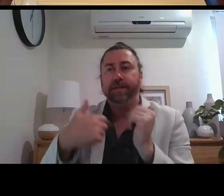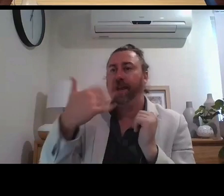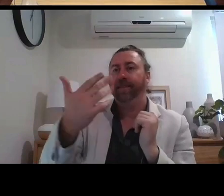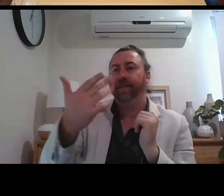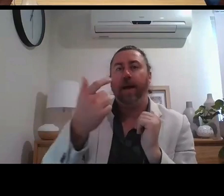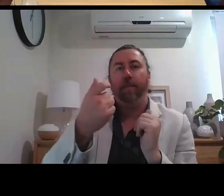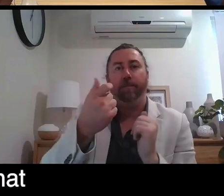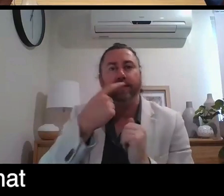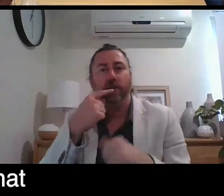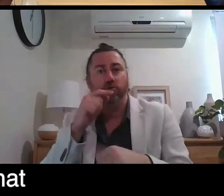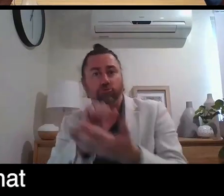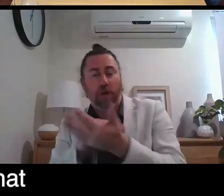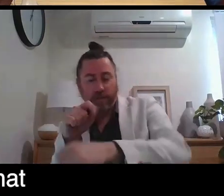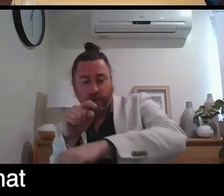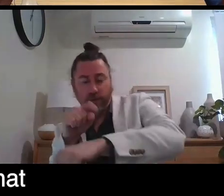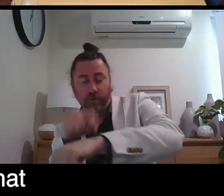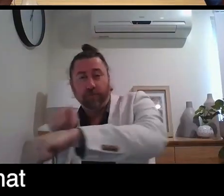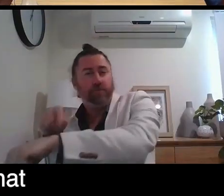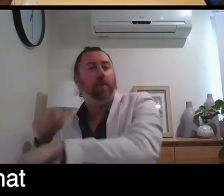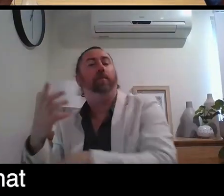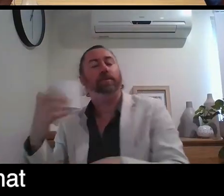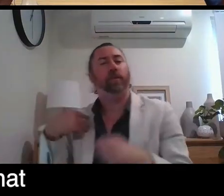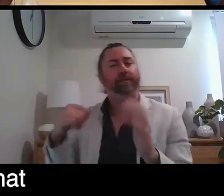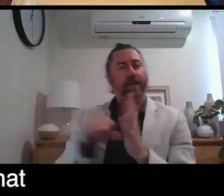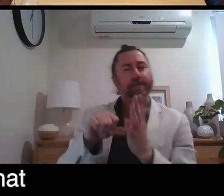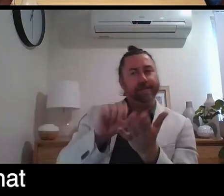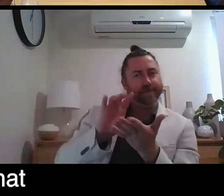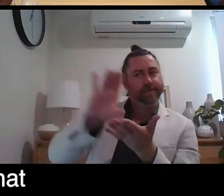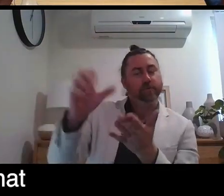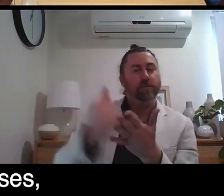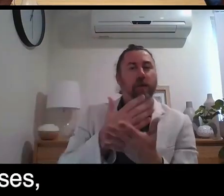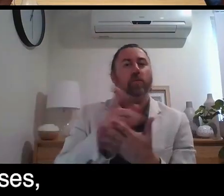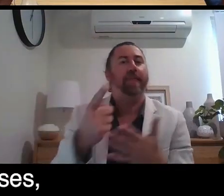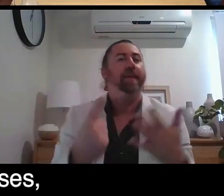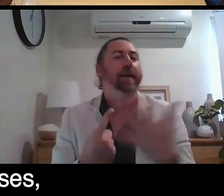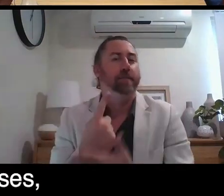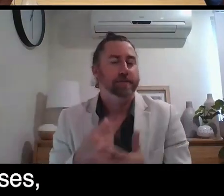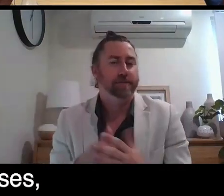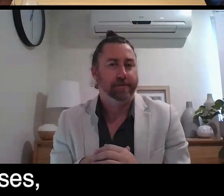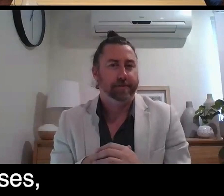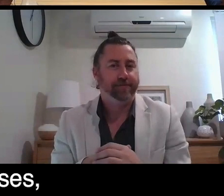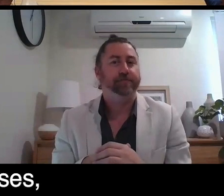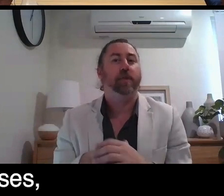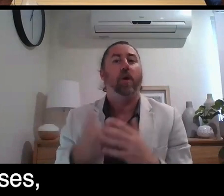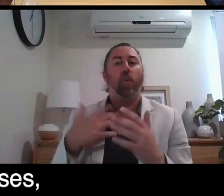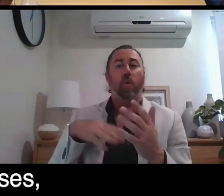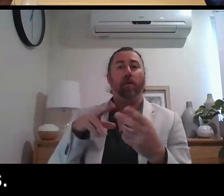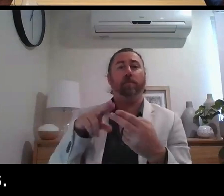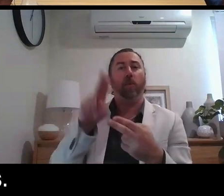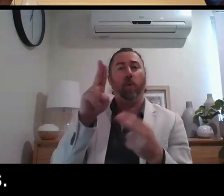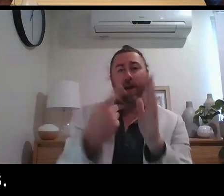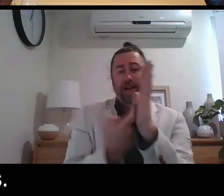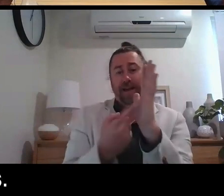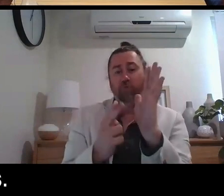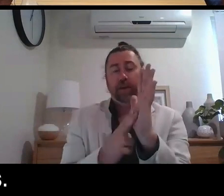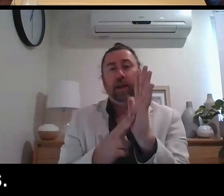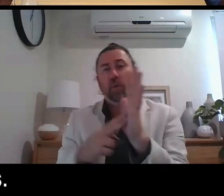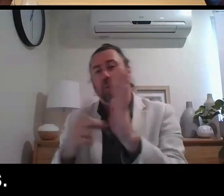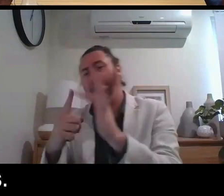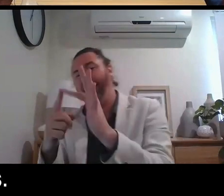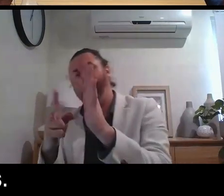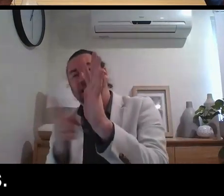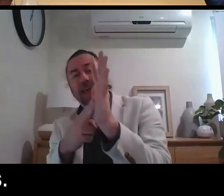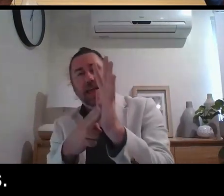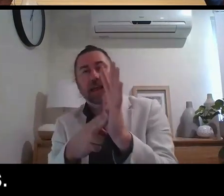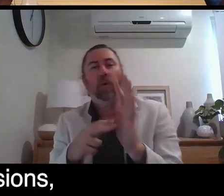things. Funding's also been provided to ensure that we're increasing the number of registered nurses, enrolled nurses and